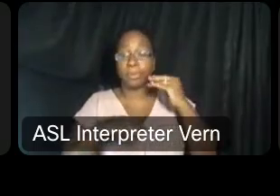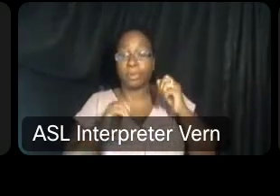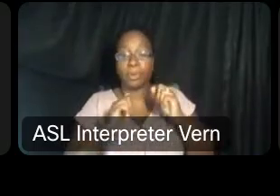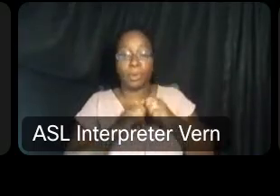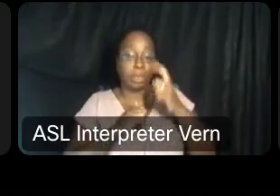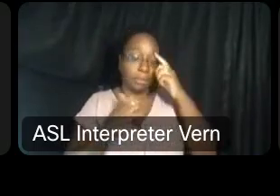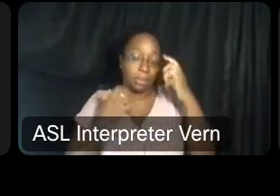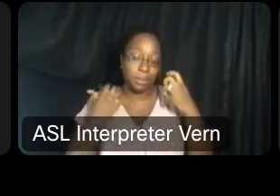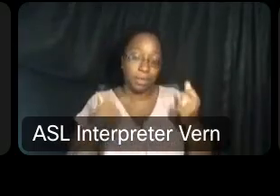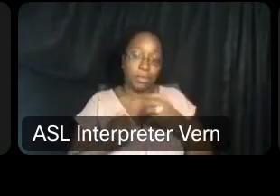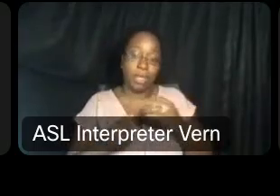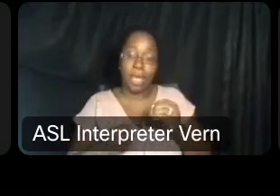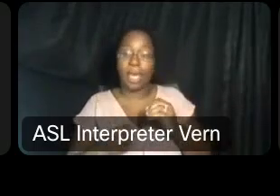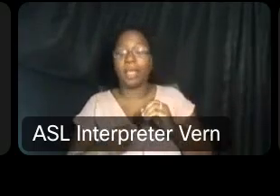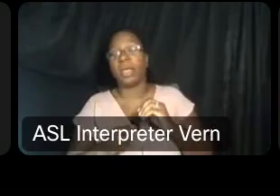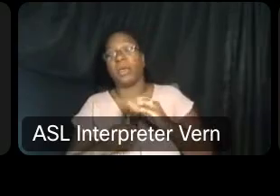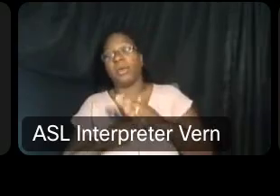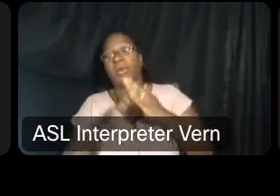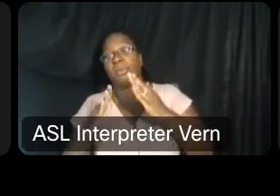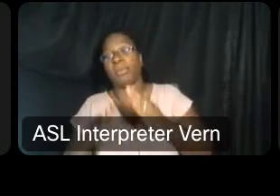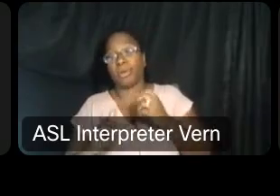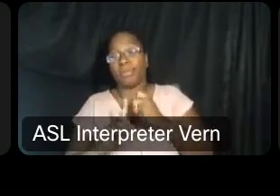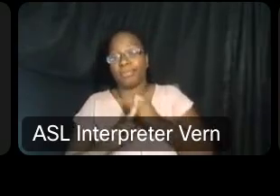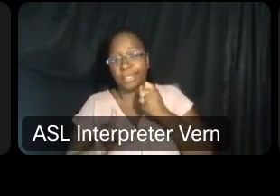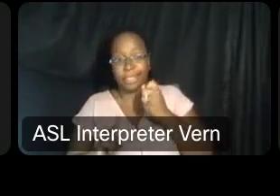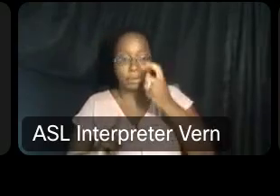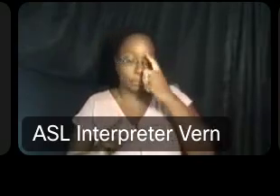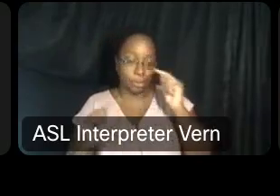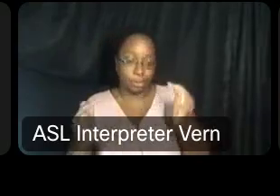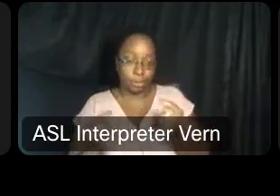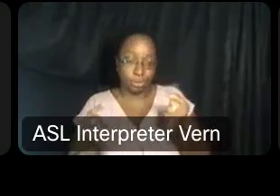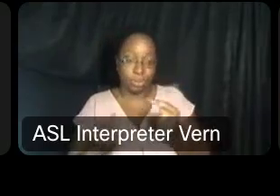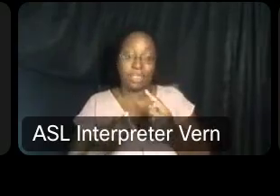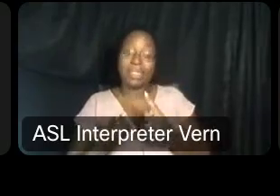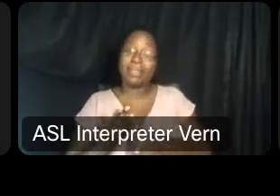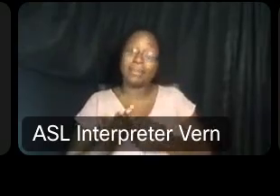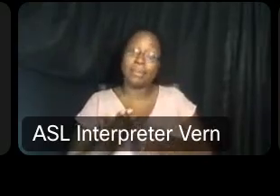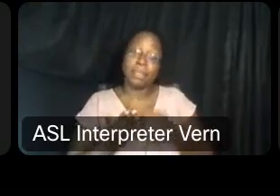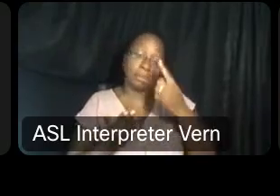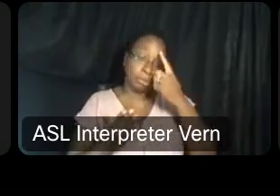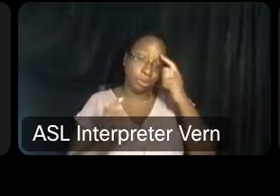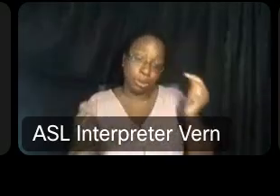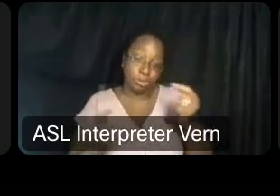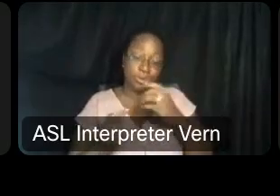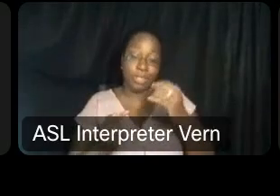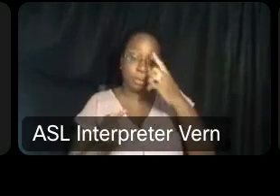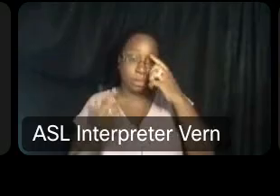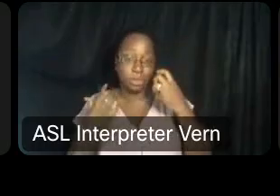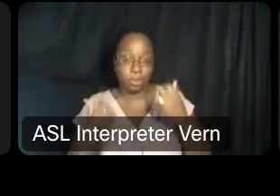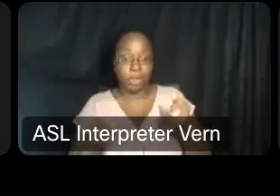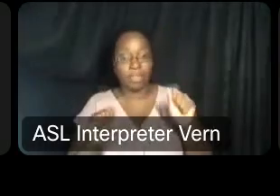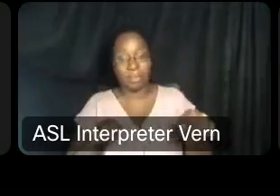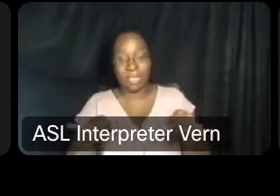injury, sometimes brain injury and mental health share similarities in how symptoms can present